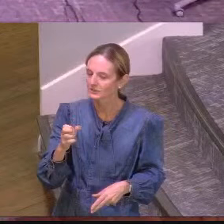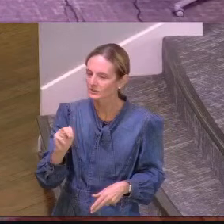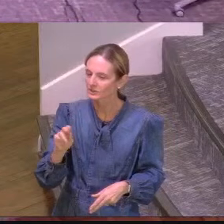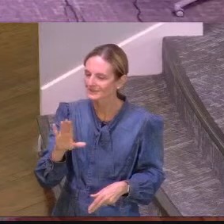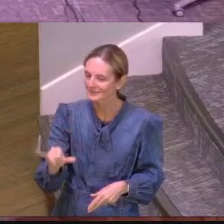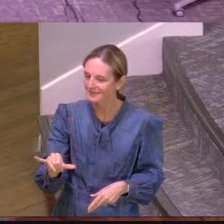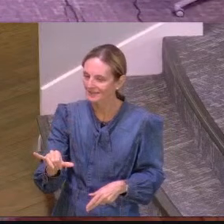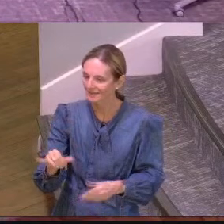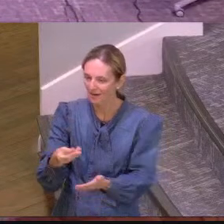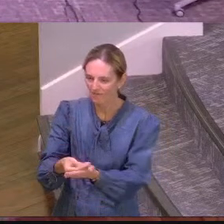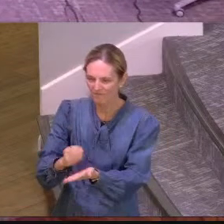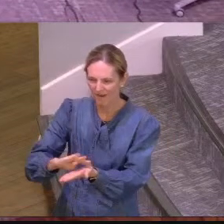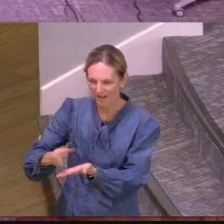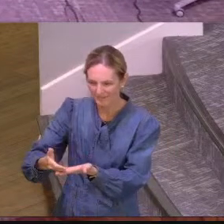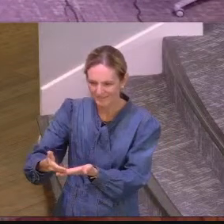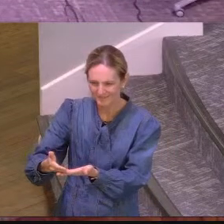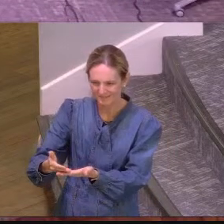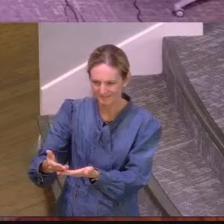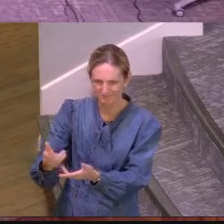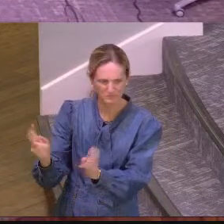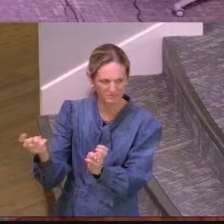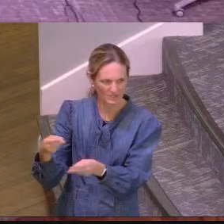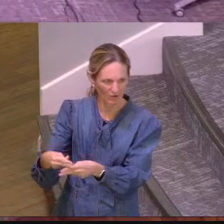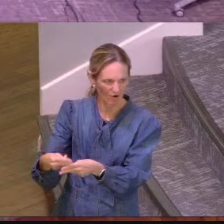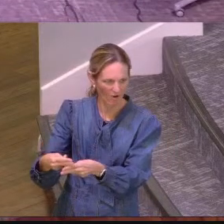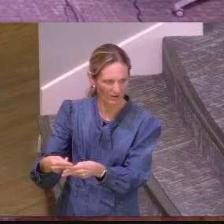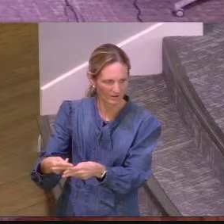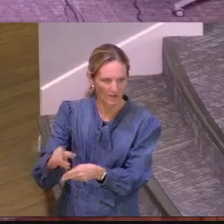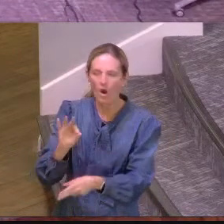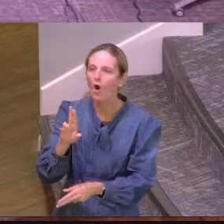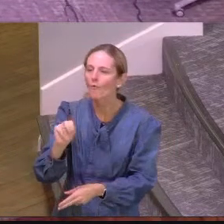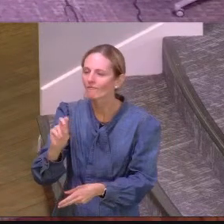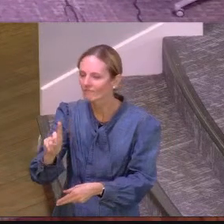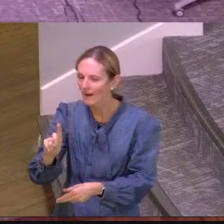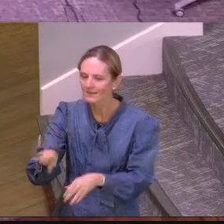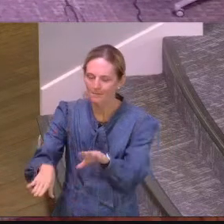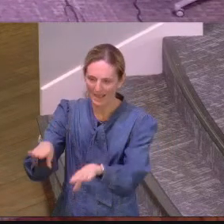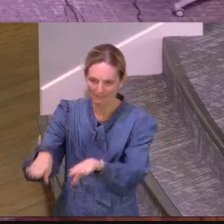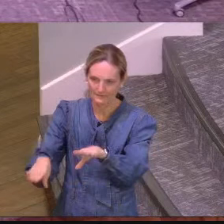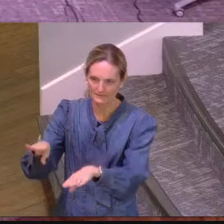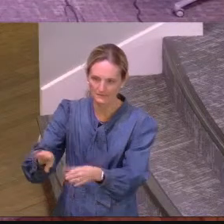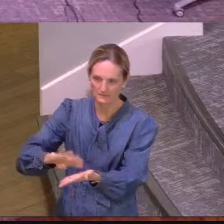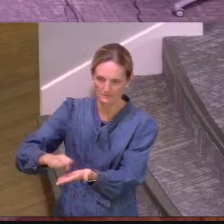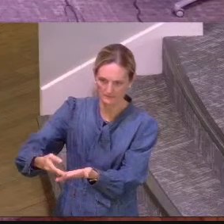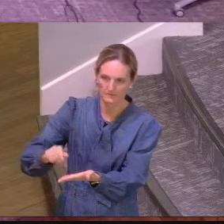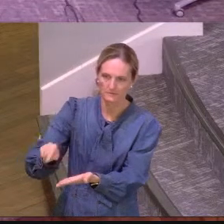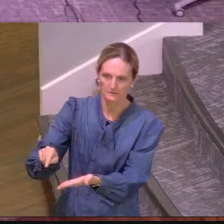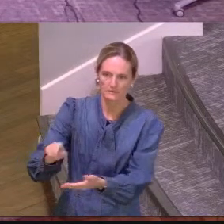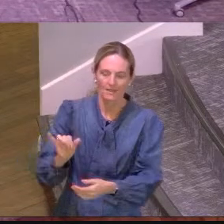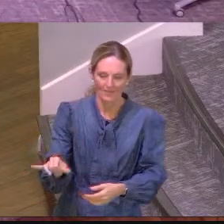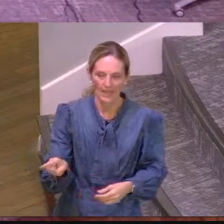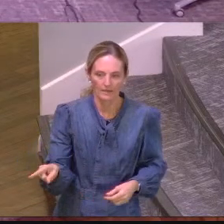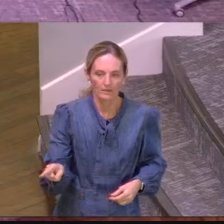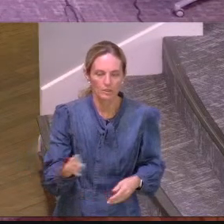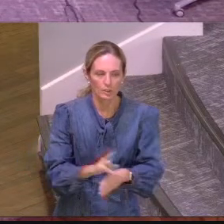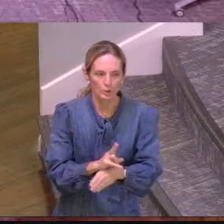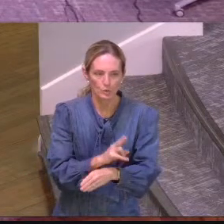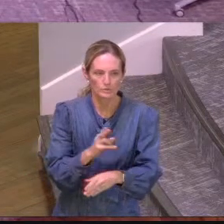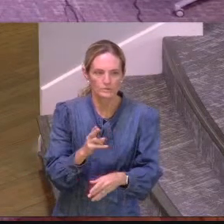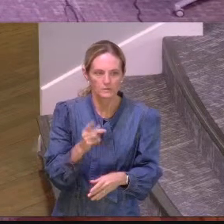There had been talk at the last meeting, the fund balance, thank you. The fund balance being used